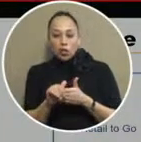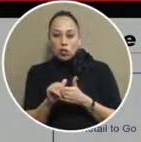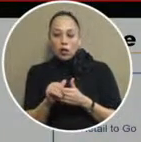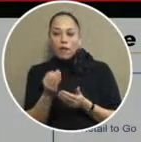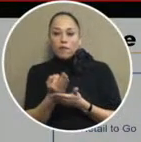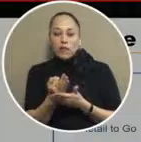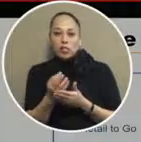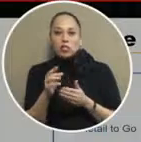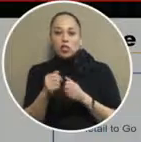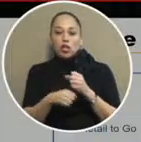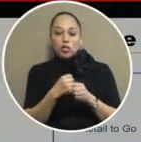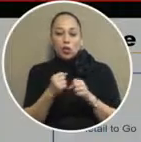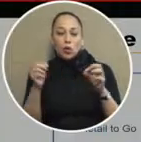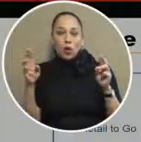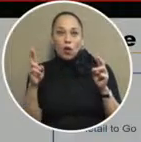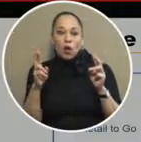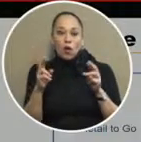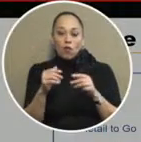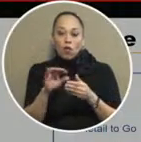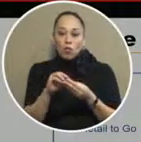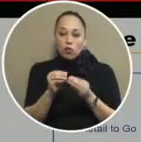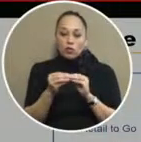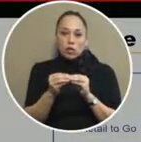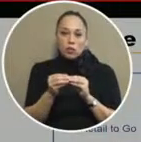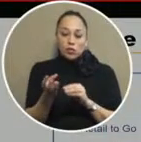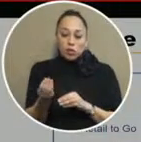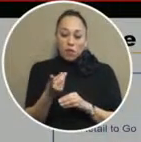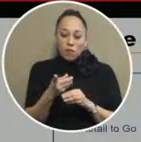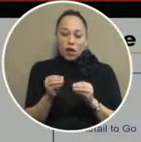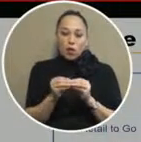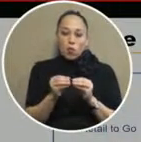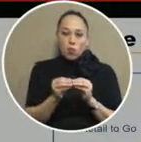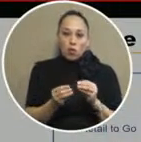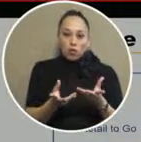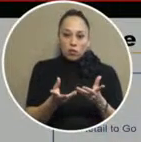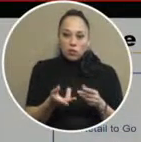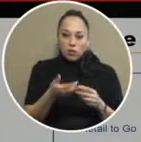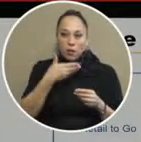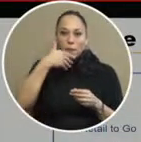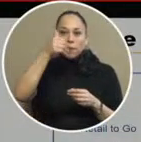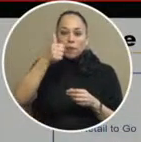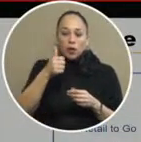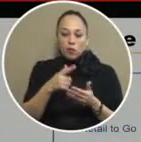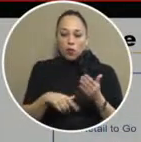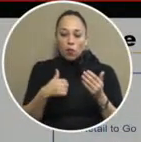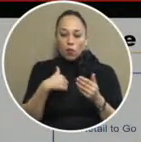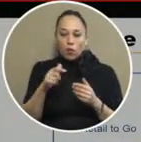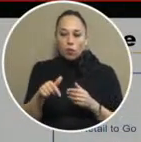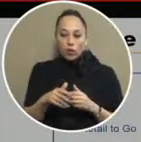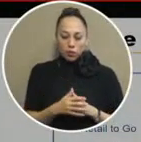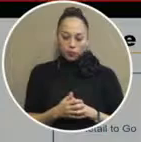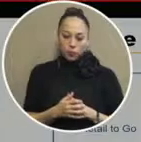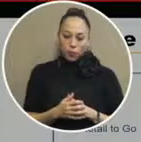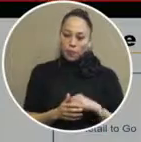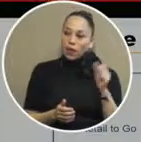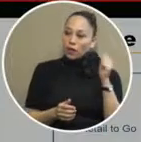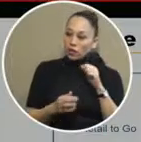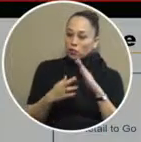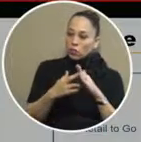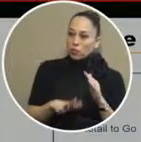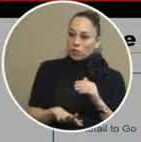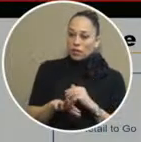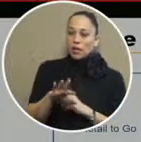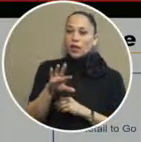we hope that next year's numbers come back more aggressively than what we're prognosticating. Correct. And Representative